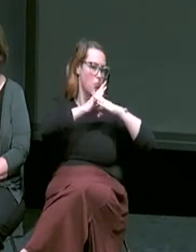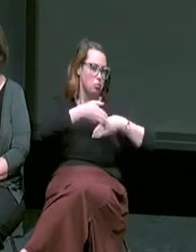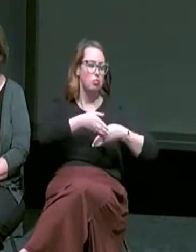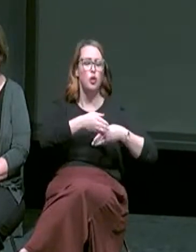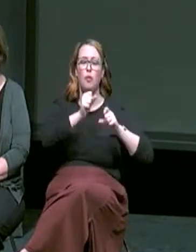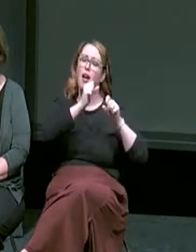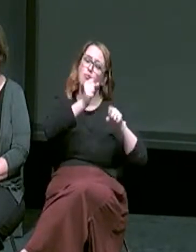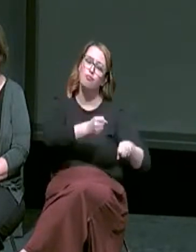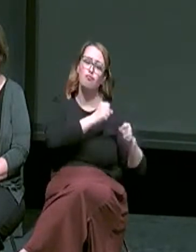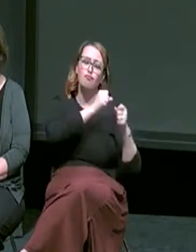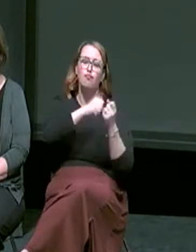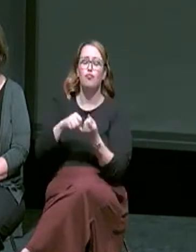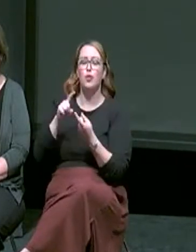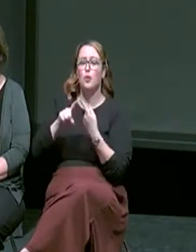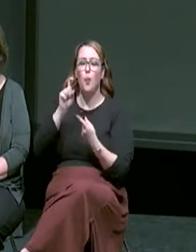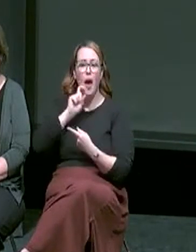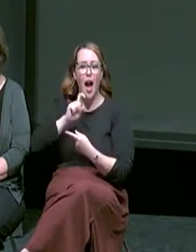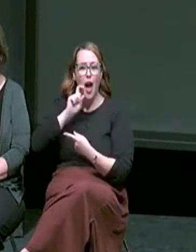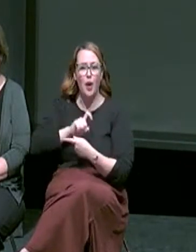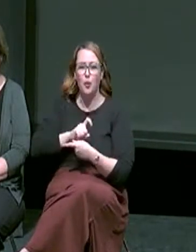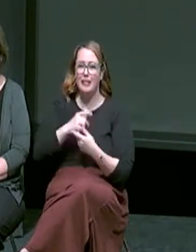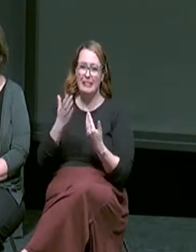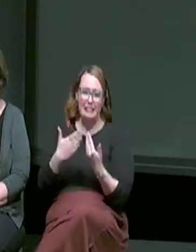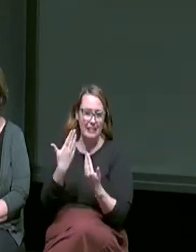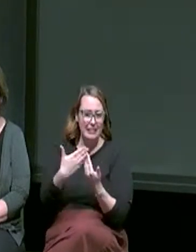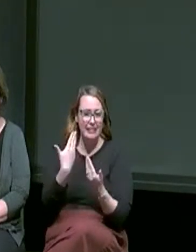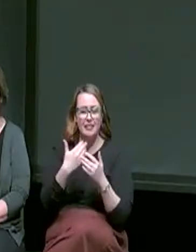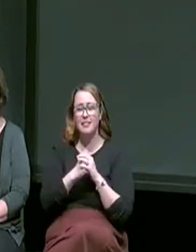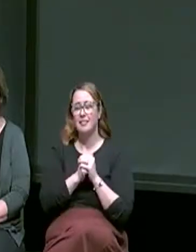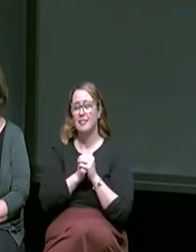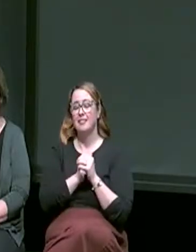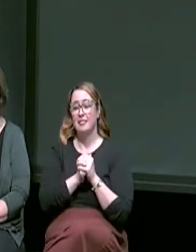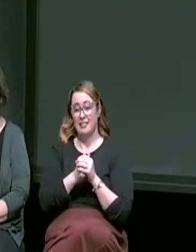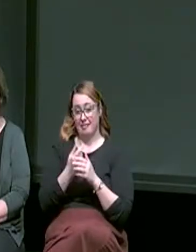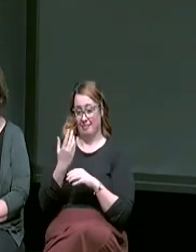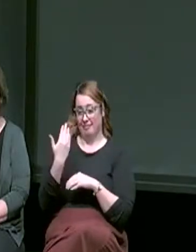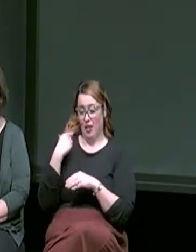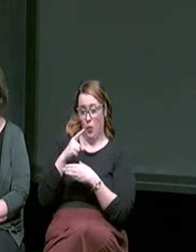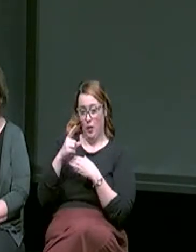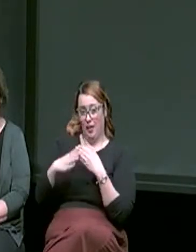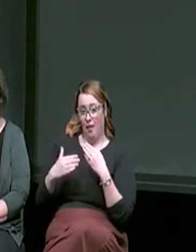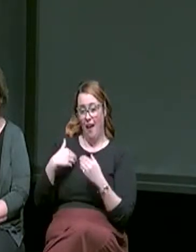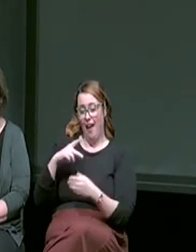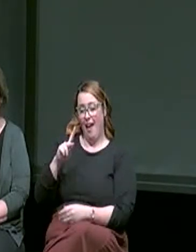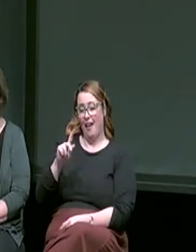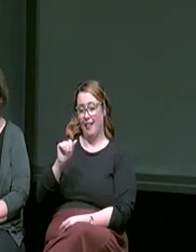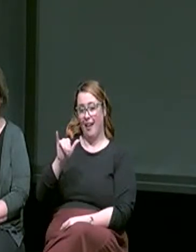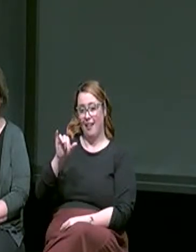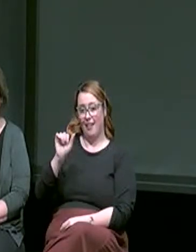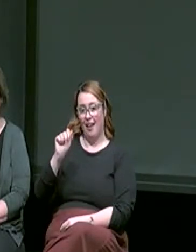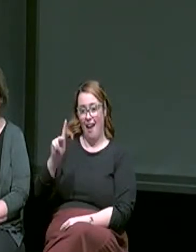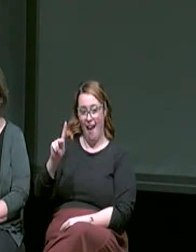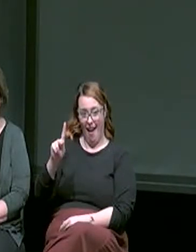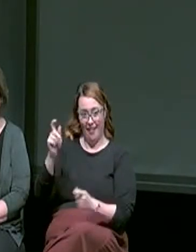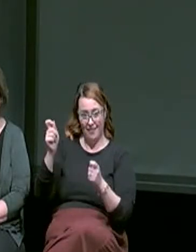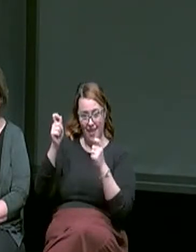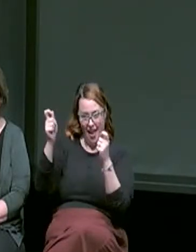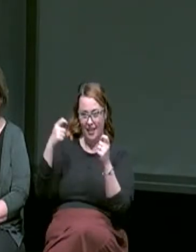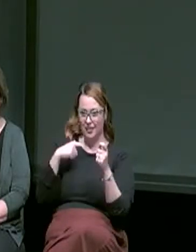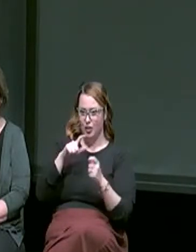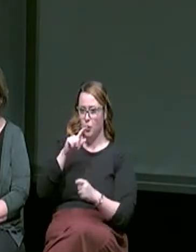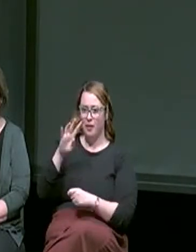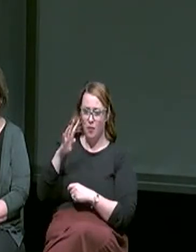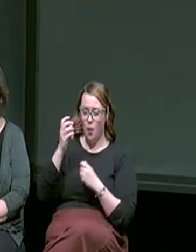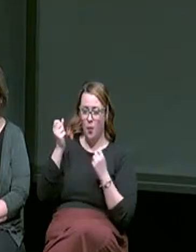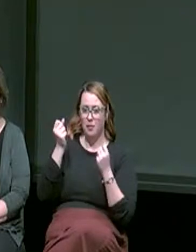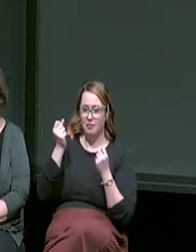into Akron unobstructed. We had this past weekend, we had the Kayak Fest, 25 or more kayakers from multiple